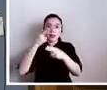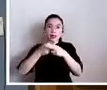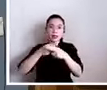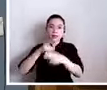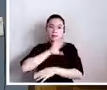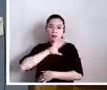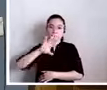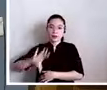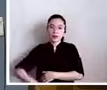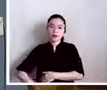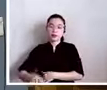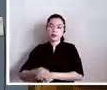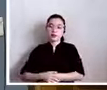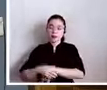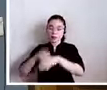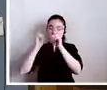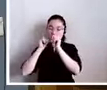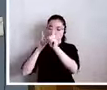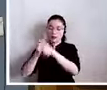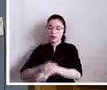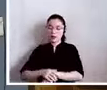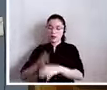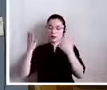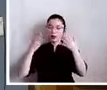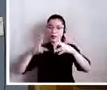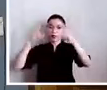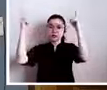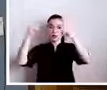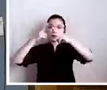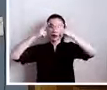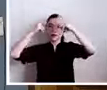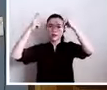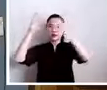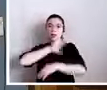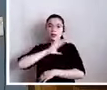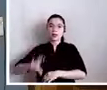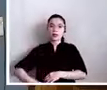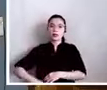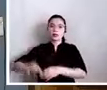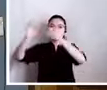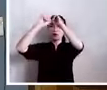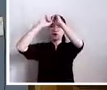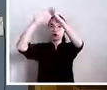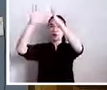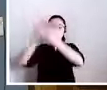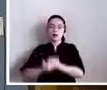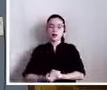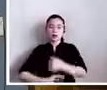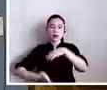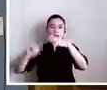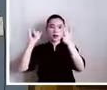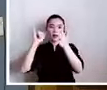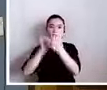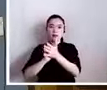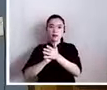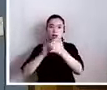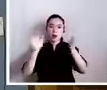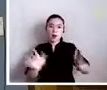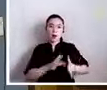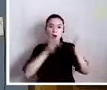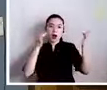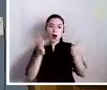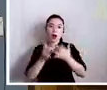pray to the Lord. Let us be victorious in Christ, O Father, that we may give wholehearted support in upholding